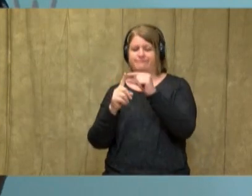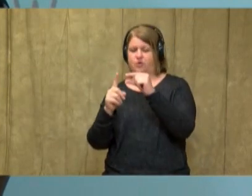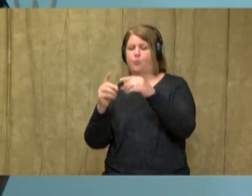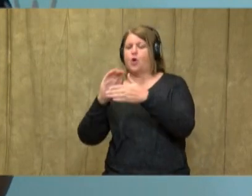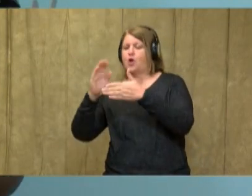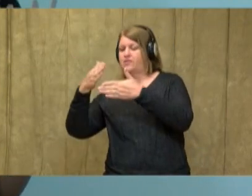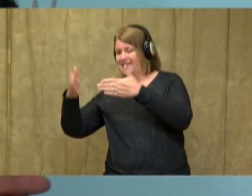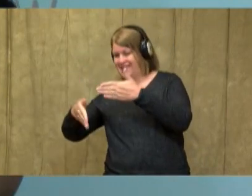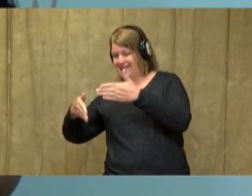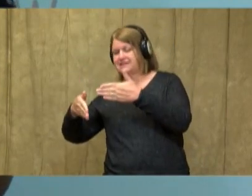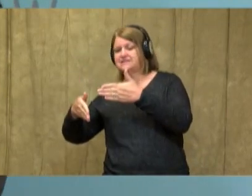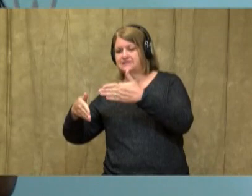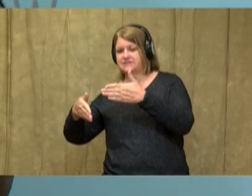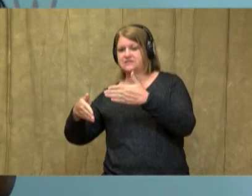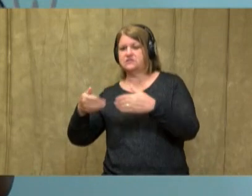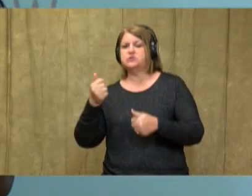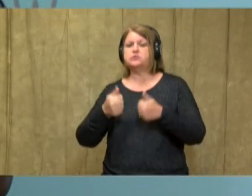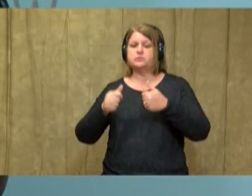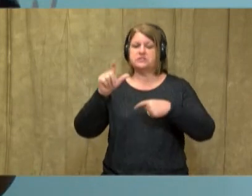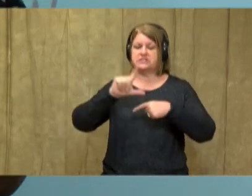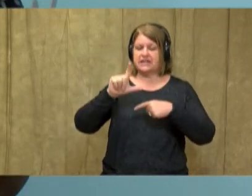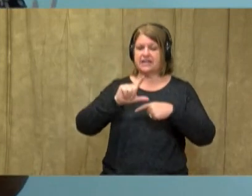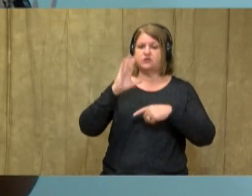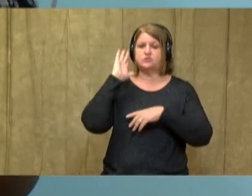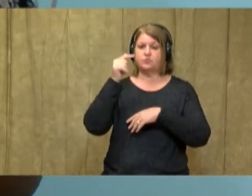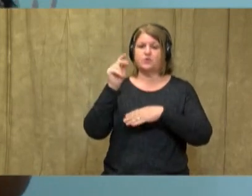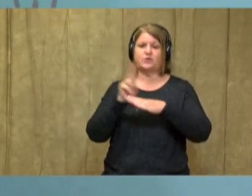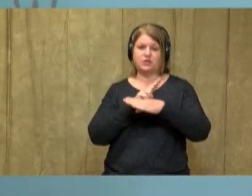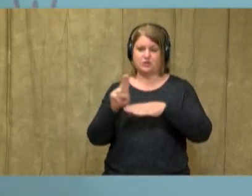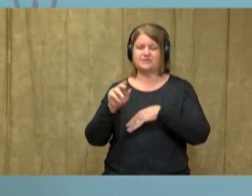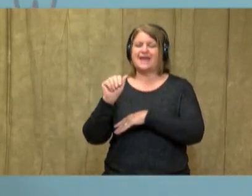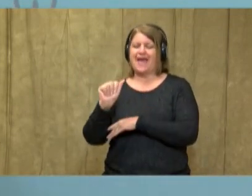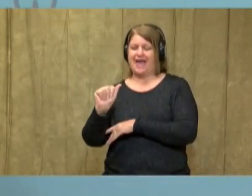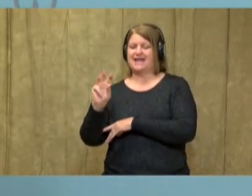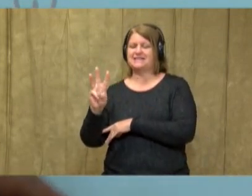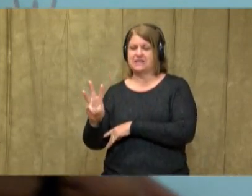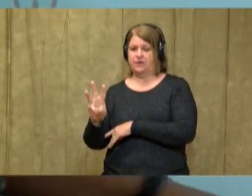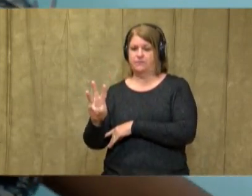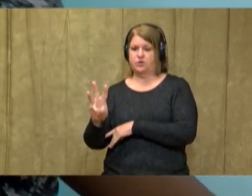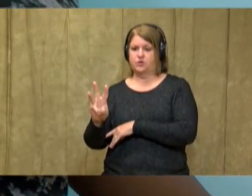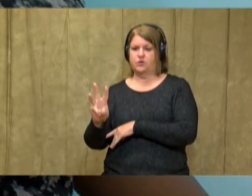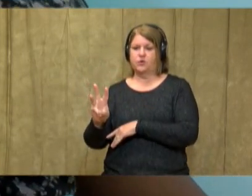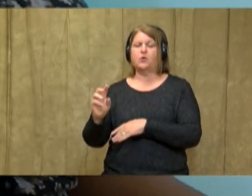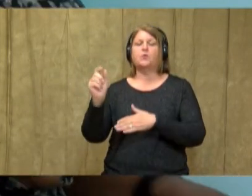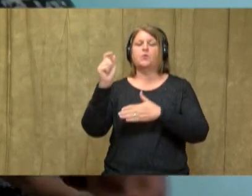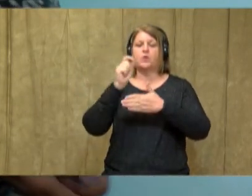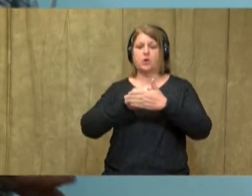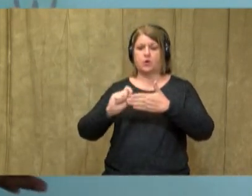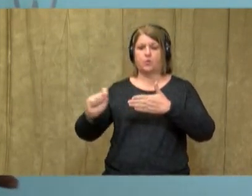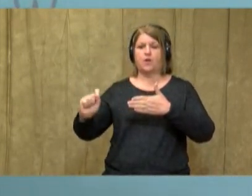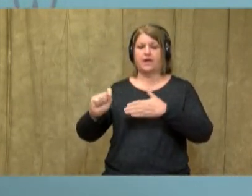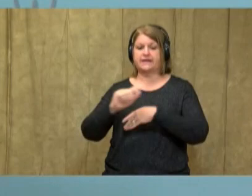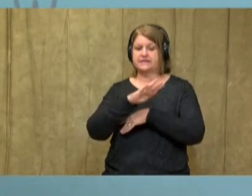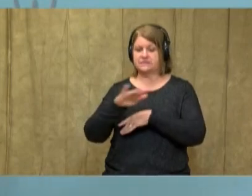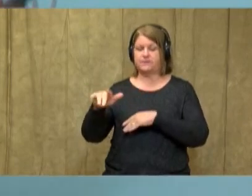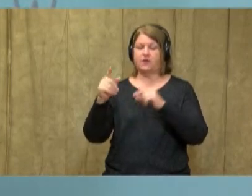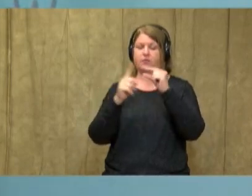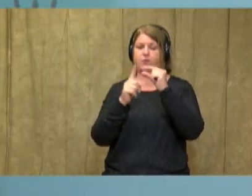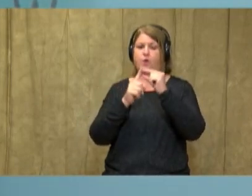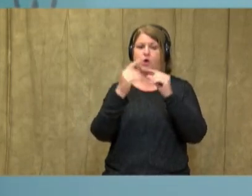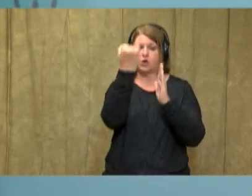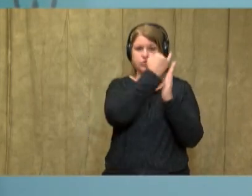of the word. So what letters are we going to write? A-W. Let's write the word draw. Ready?